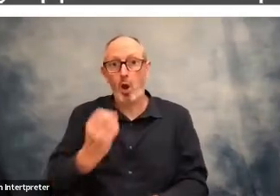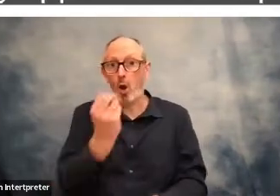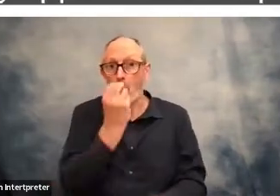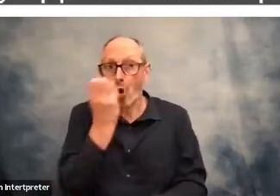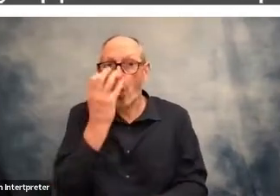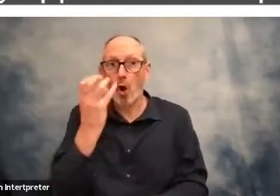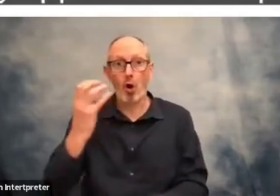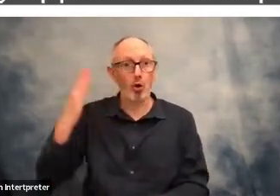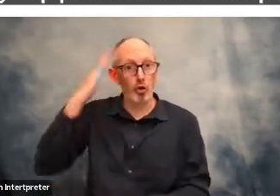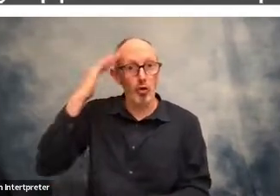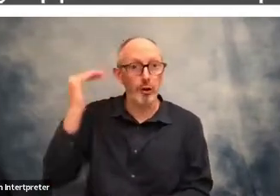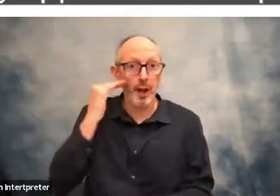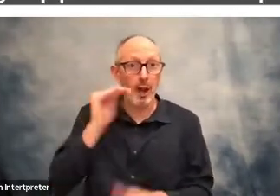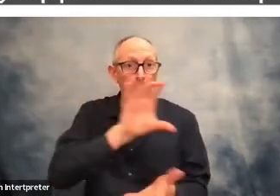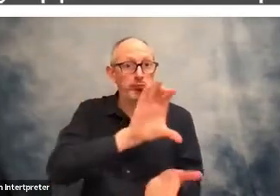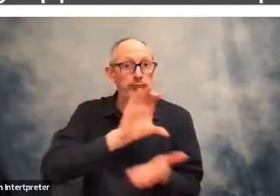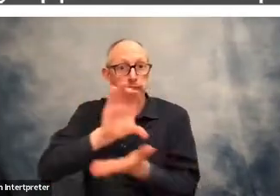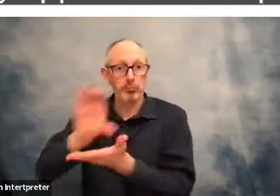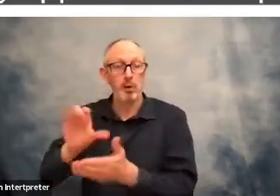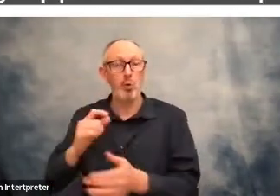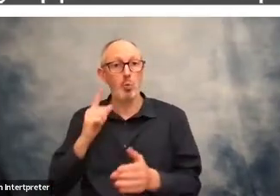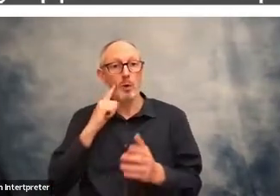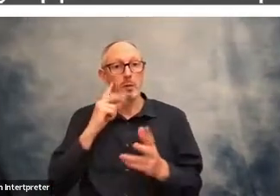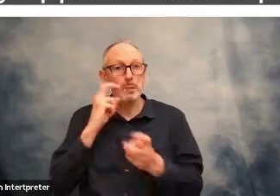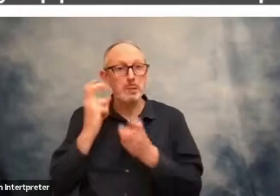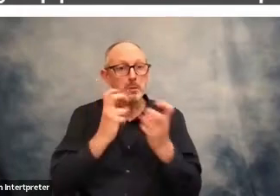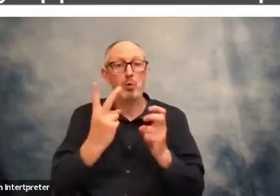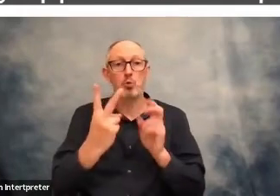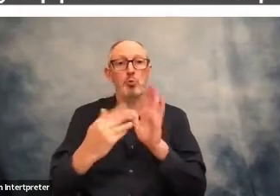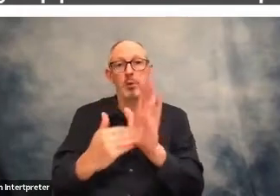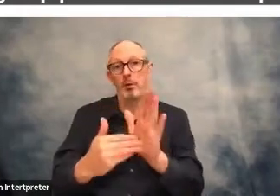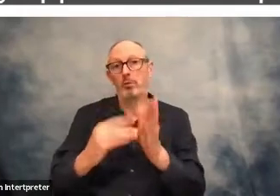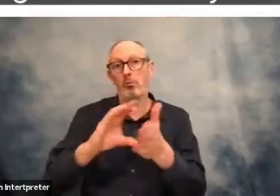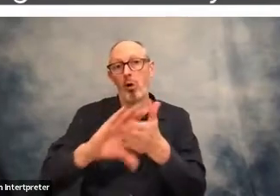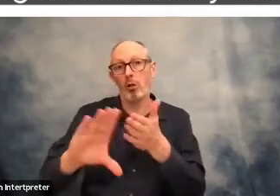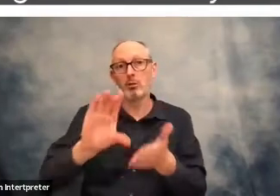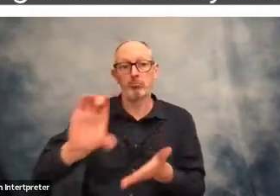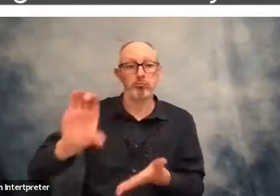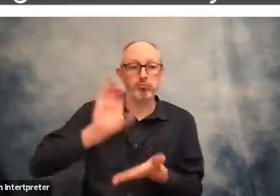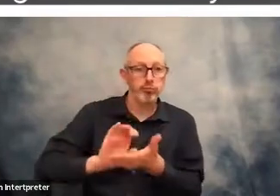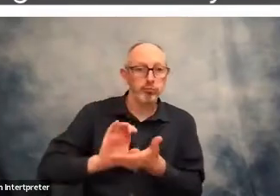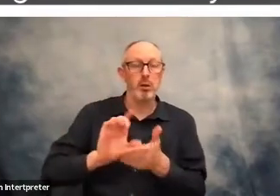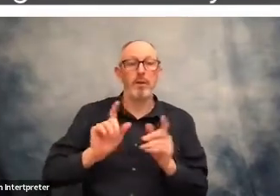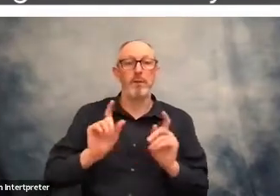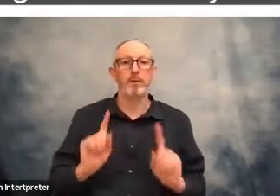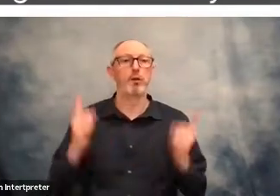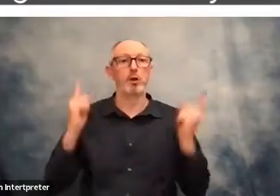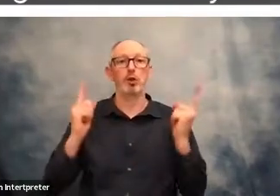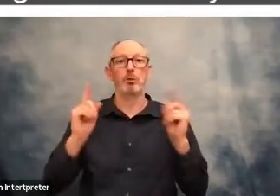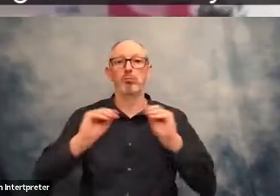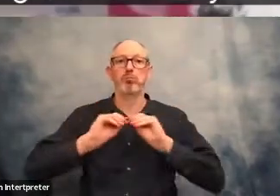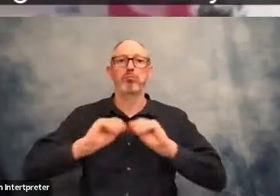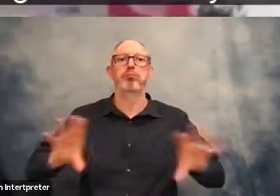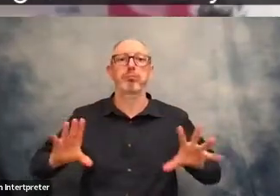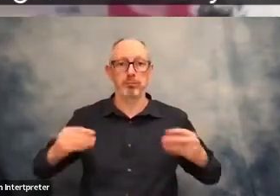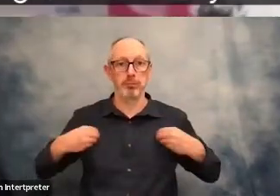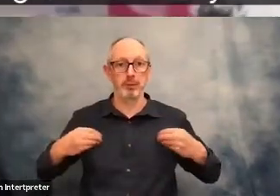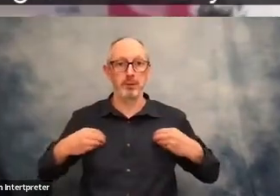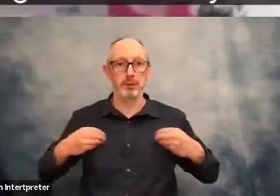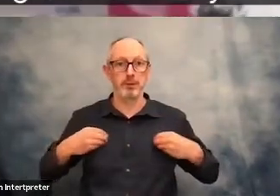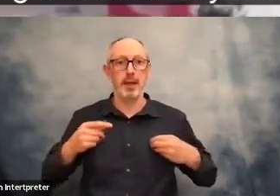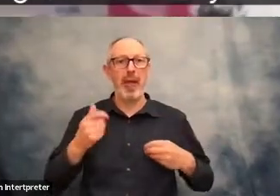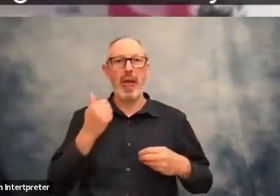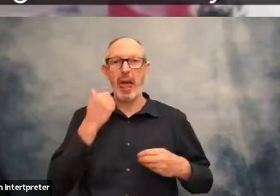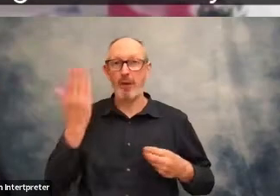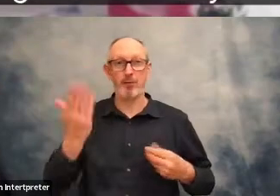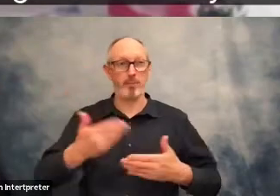$2 million seed round to complete GCC regulatory approval and deploy our first commercial units in the region. At Every Baby, we believe in